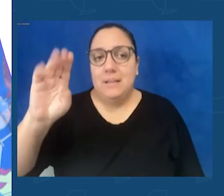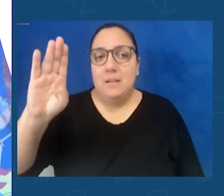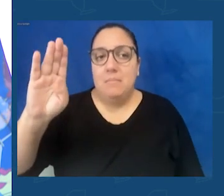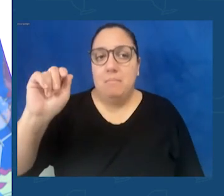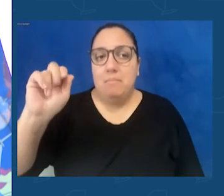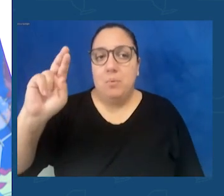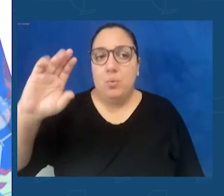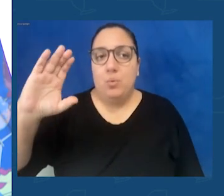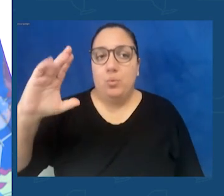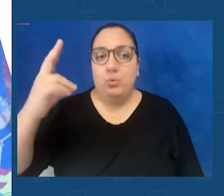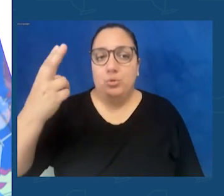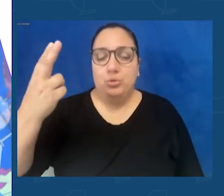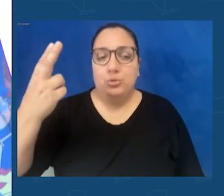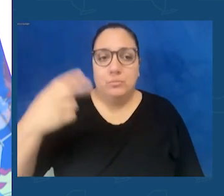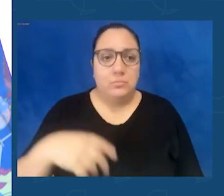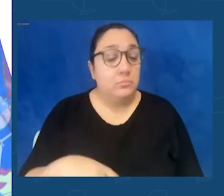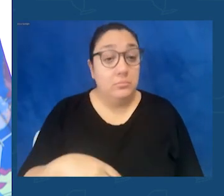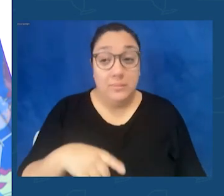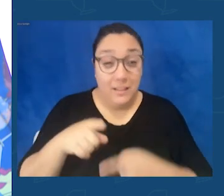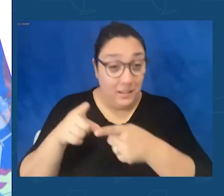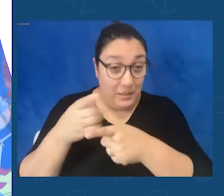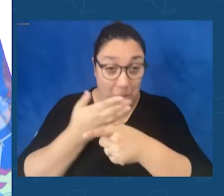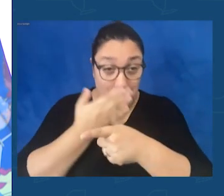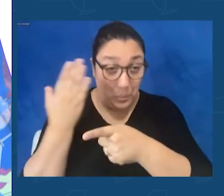Without him, we wouldn't be here today.